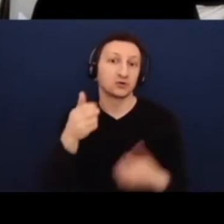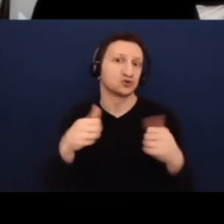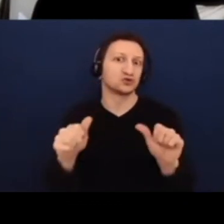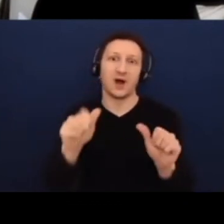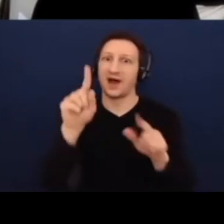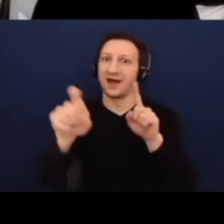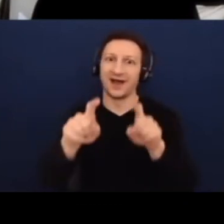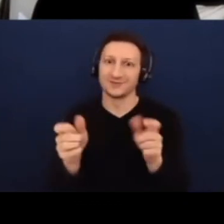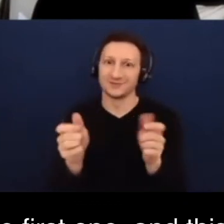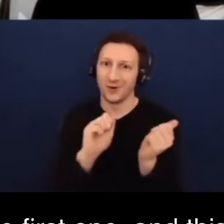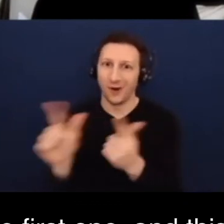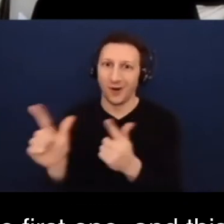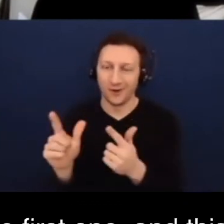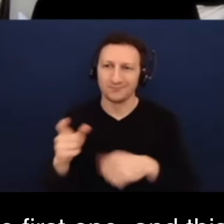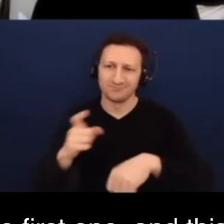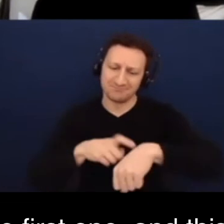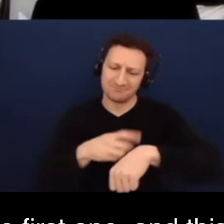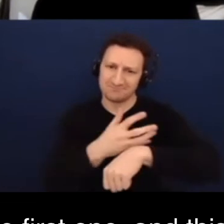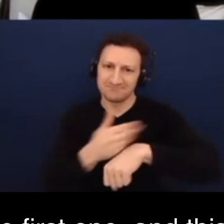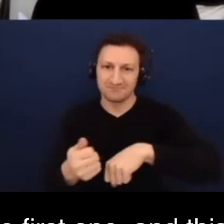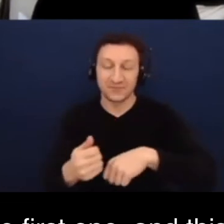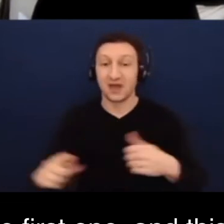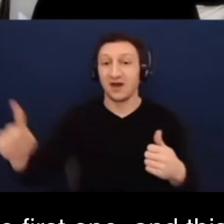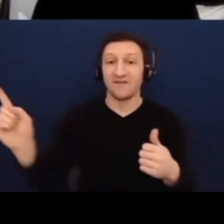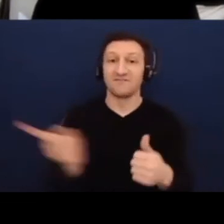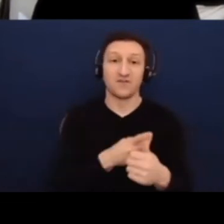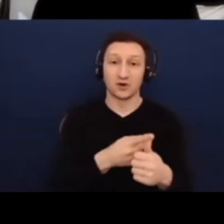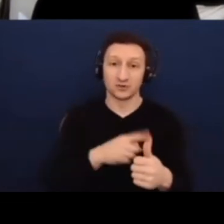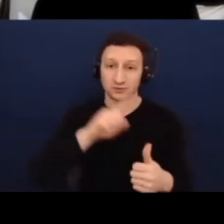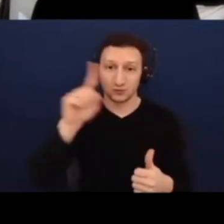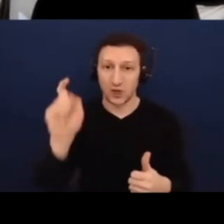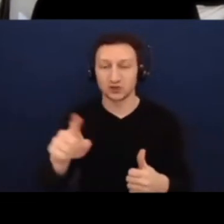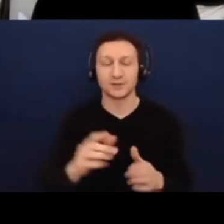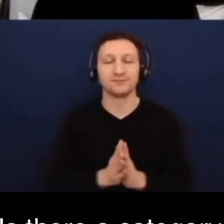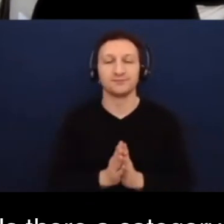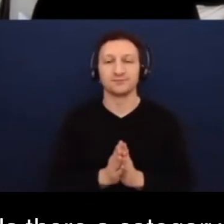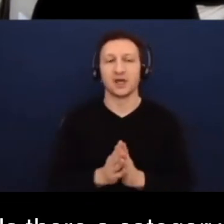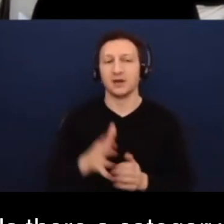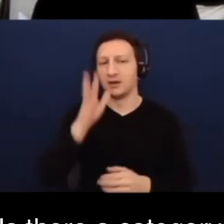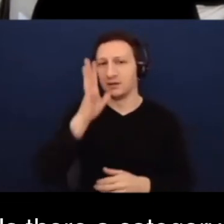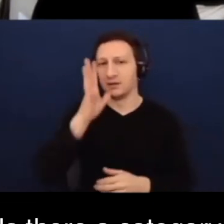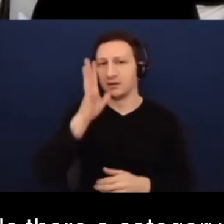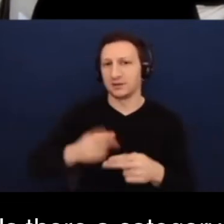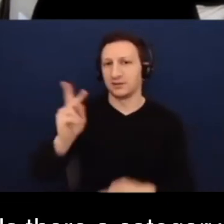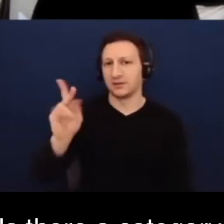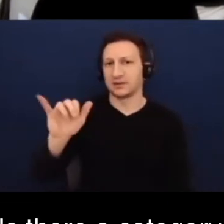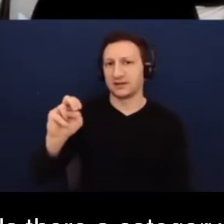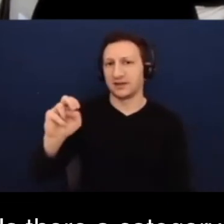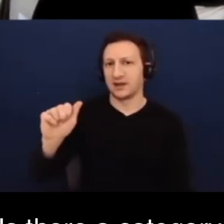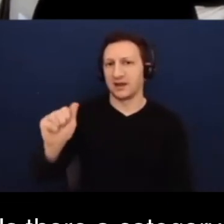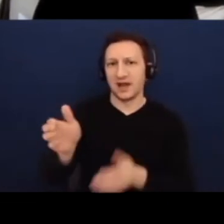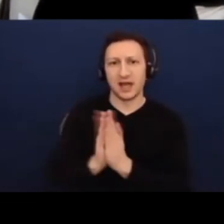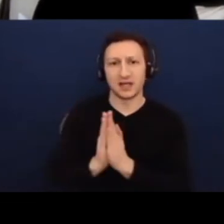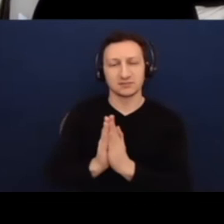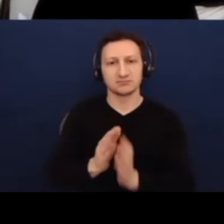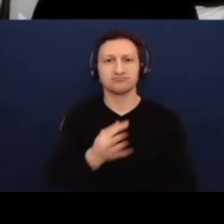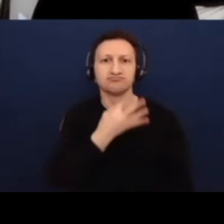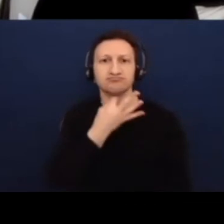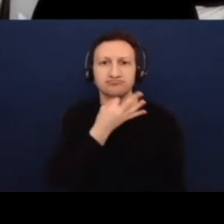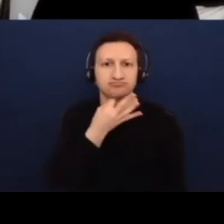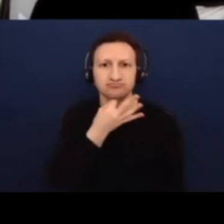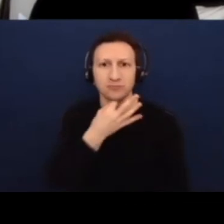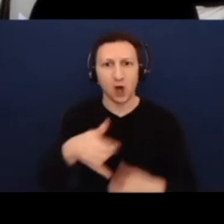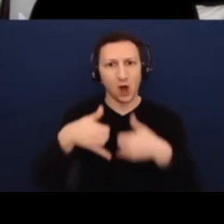questions. The first one, and this one might be best for you, this is from Kiana, is there a category for best audio description for